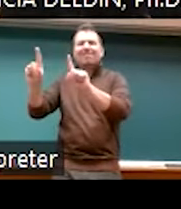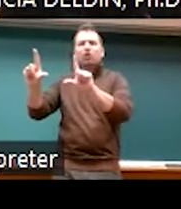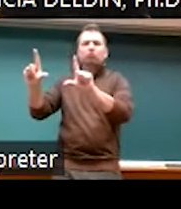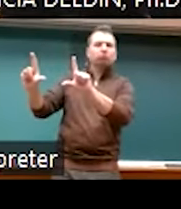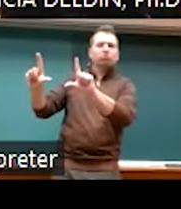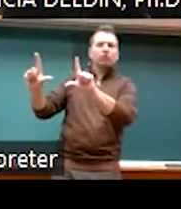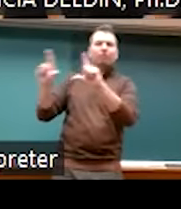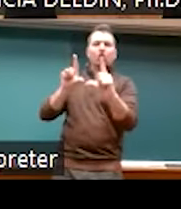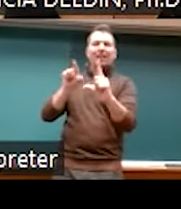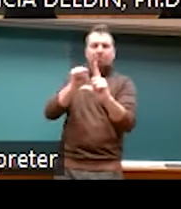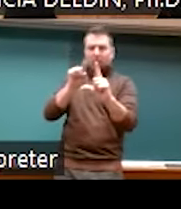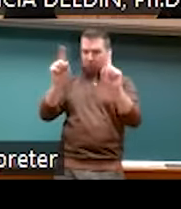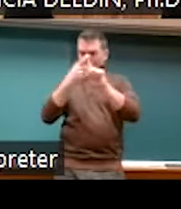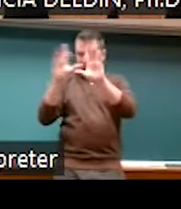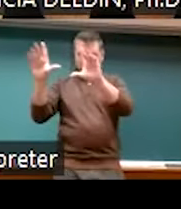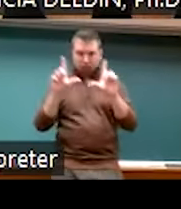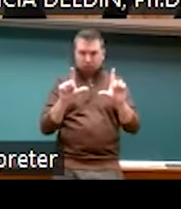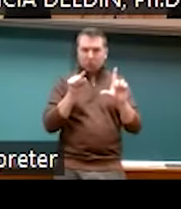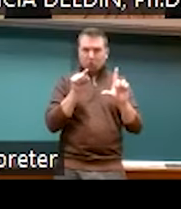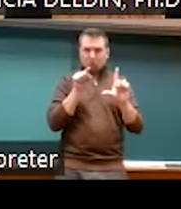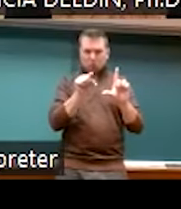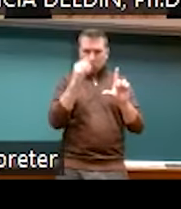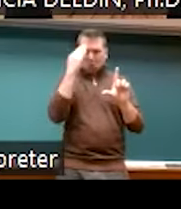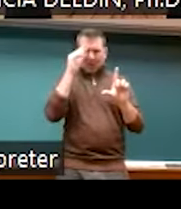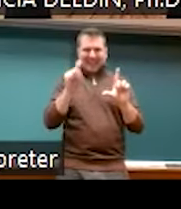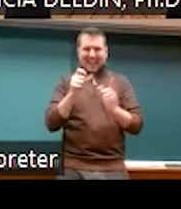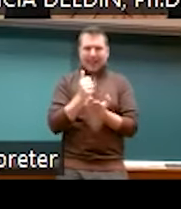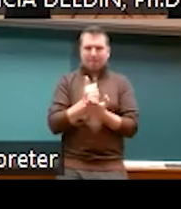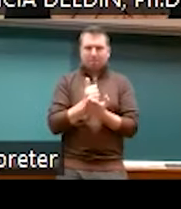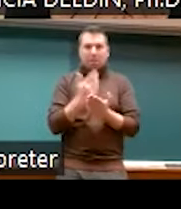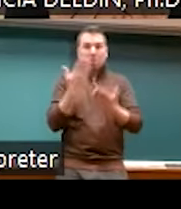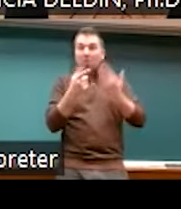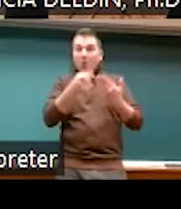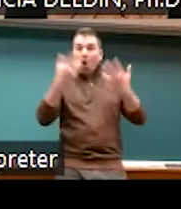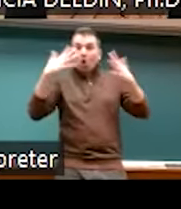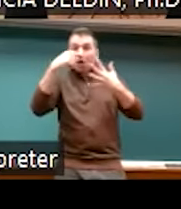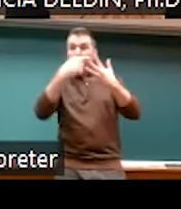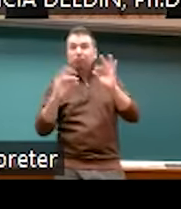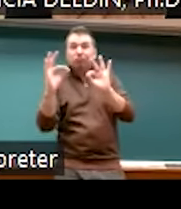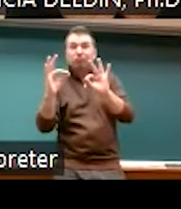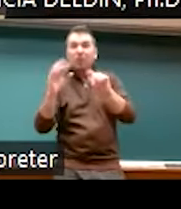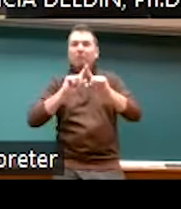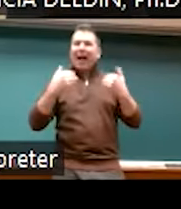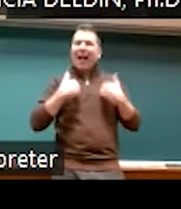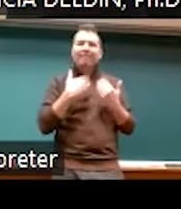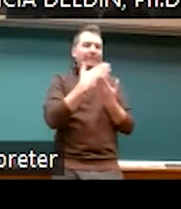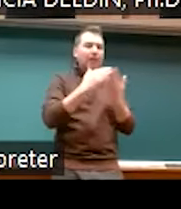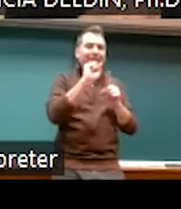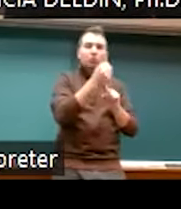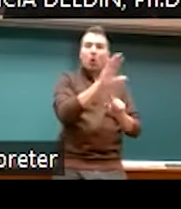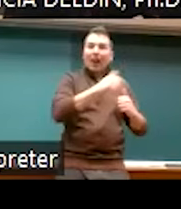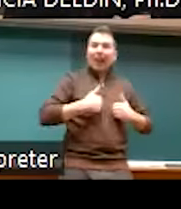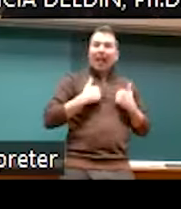are unwell and try to get them healthy, and people who are already healthy, but maybe struggling with stressful life events to